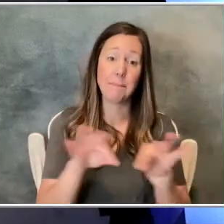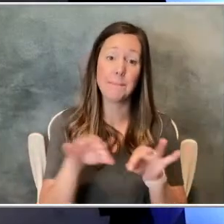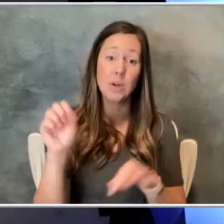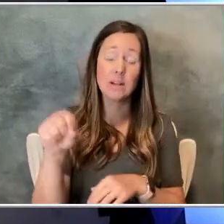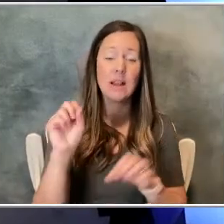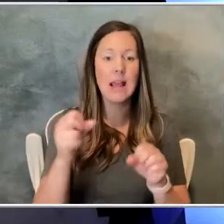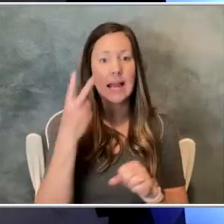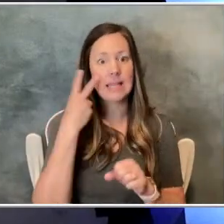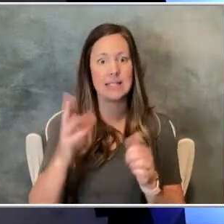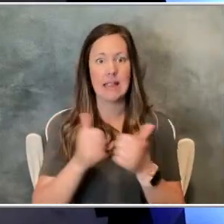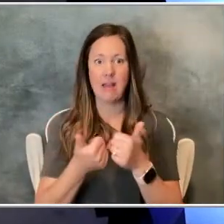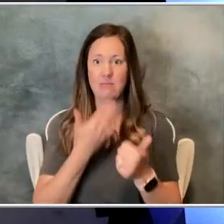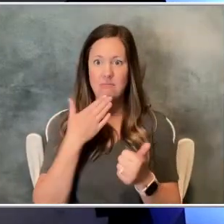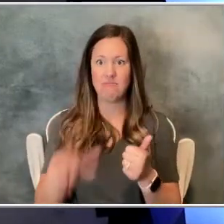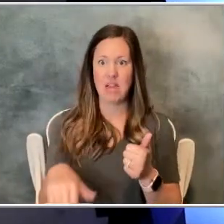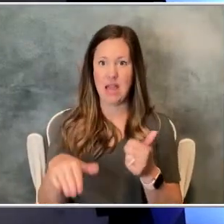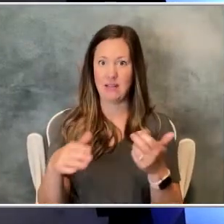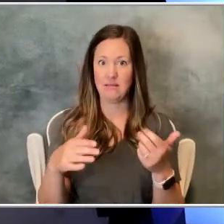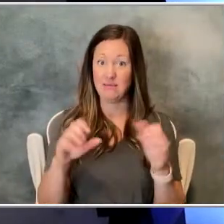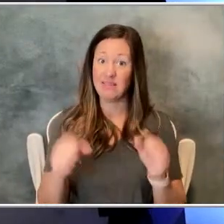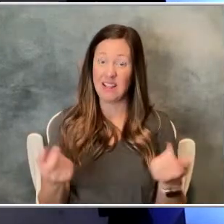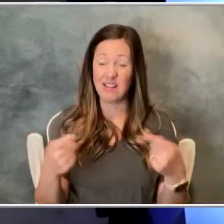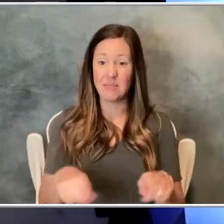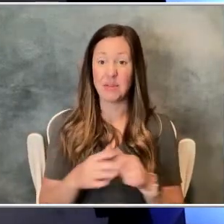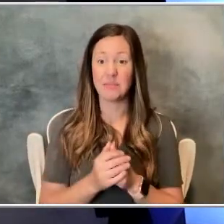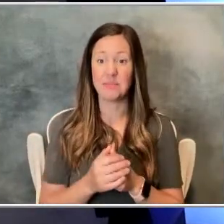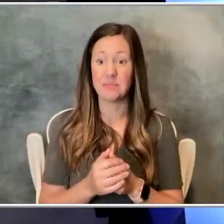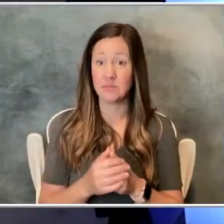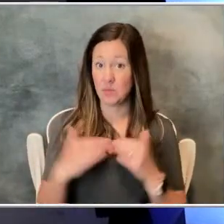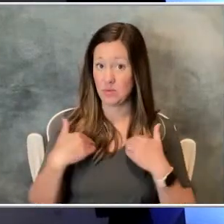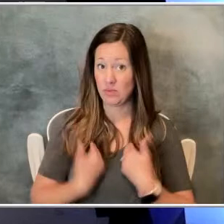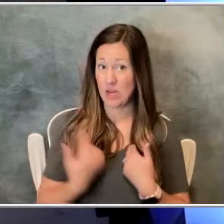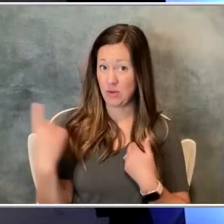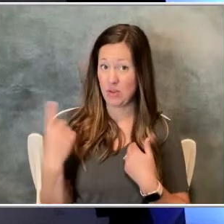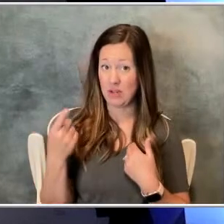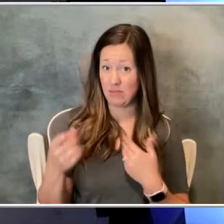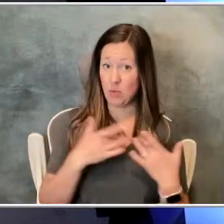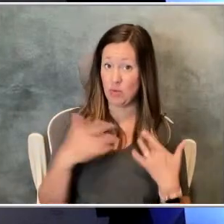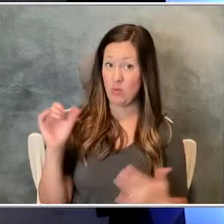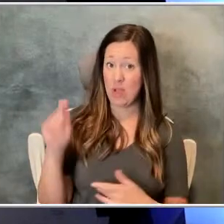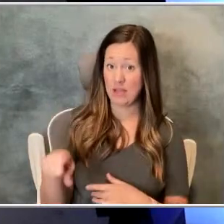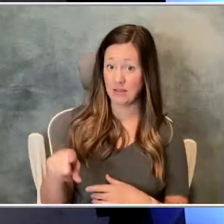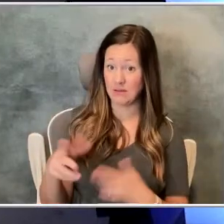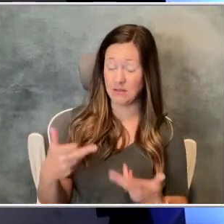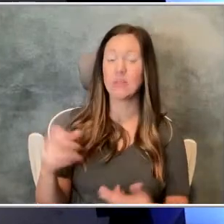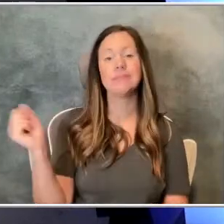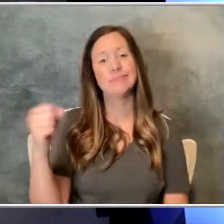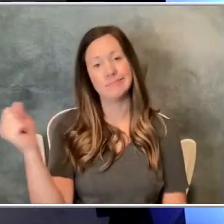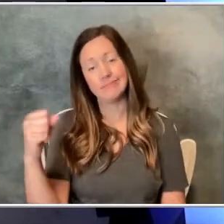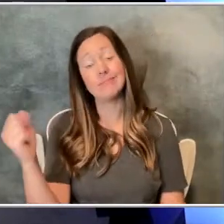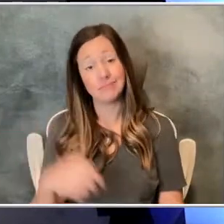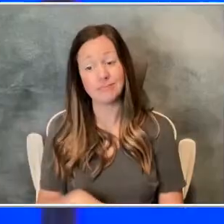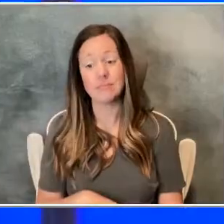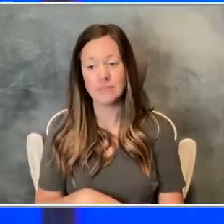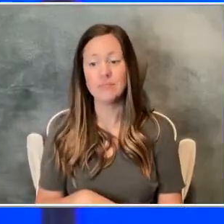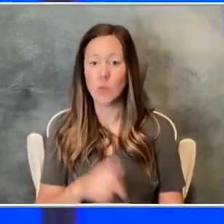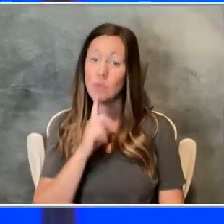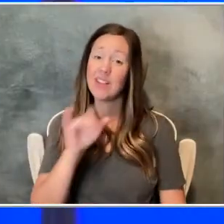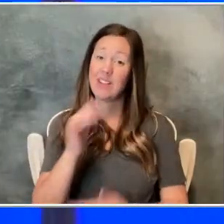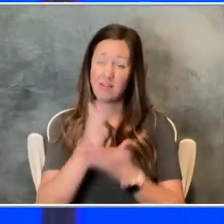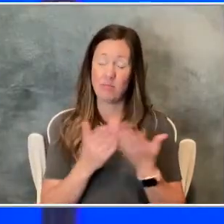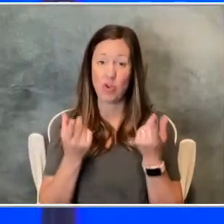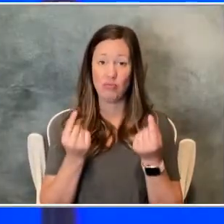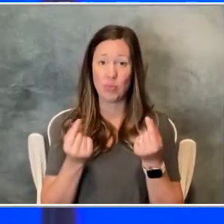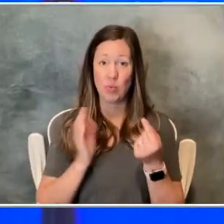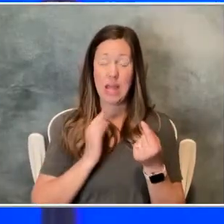bad outcomes. So being tired all the time, is that something you quiz your patients about? Absolutely. That's part of what we do is our screening